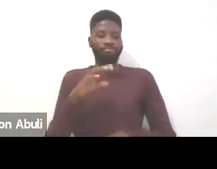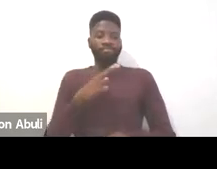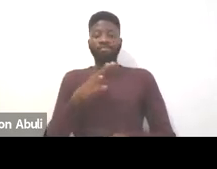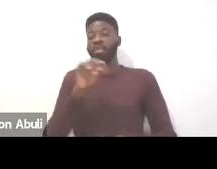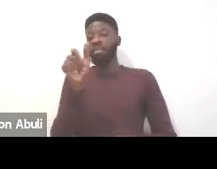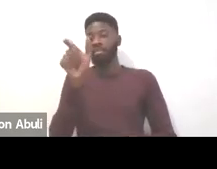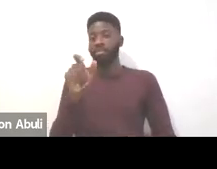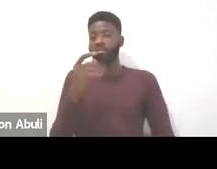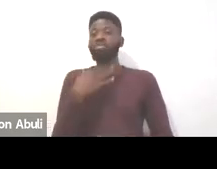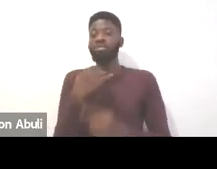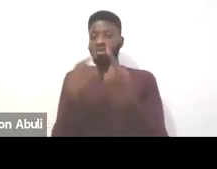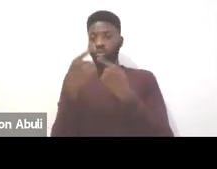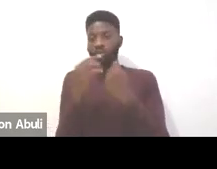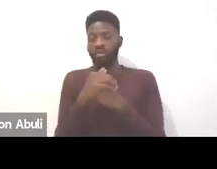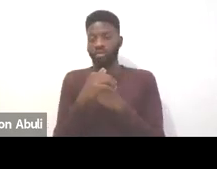something else?